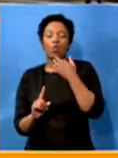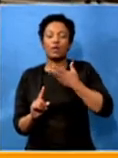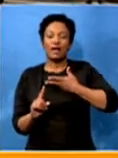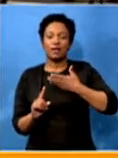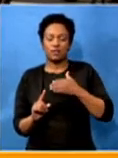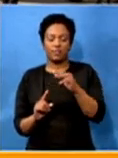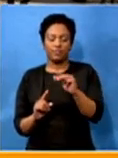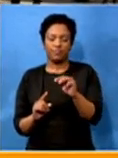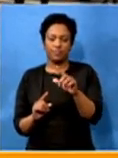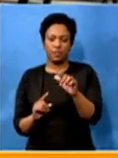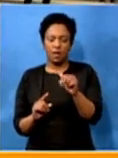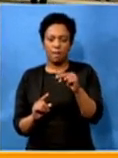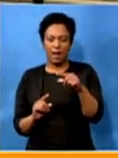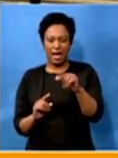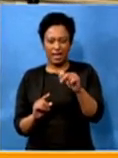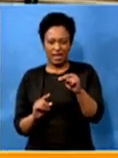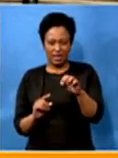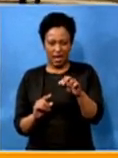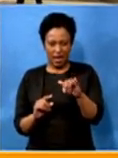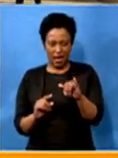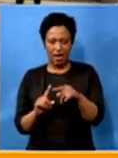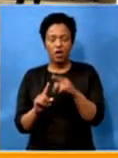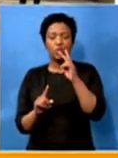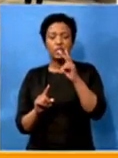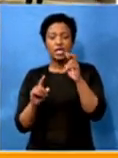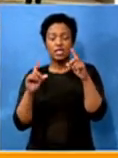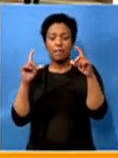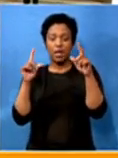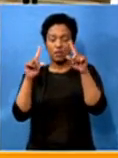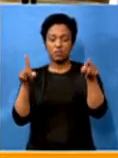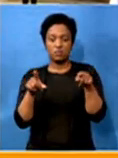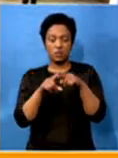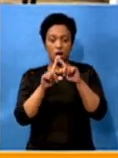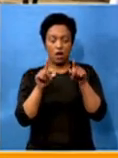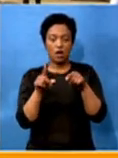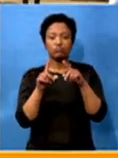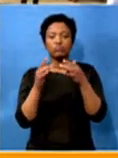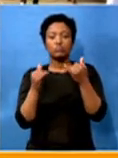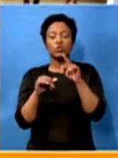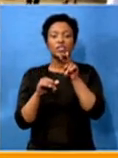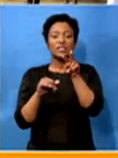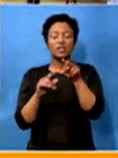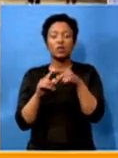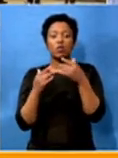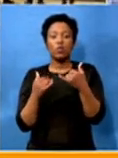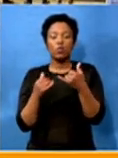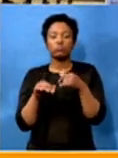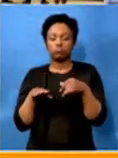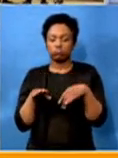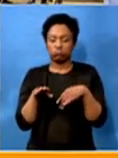Mlangeni. And as you can see there in the visuals on our screen at the moment, that cortege making its